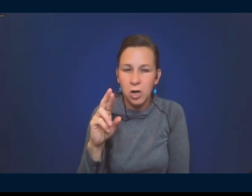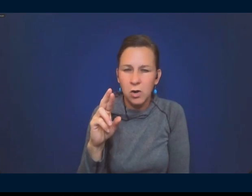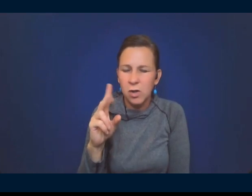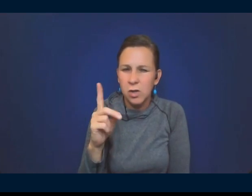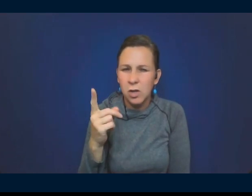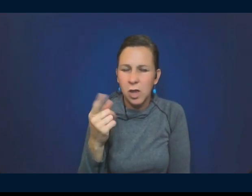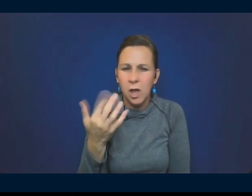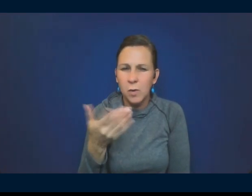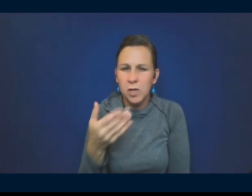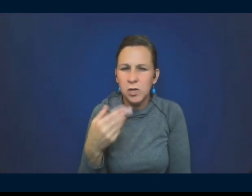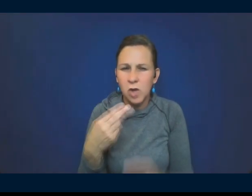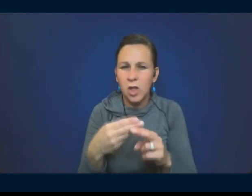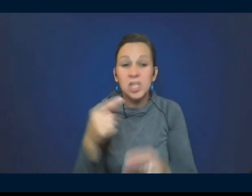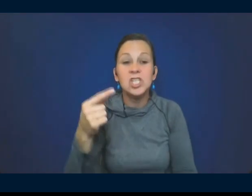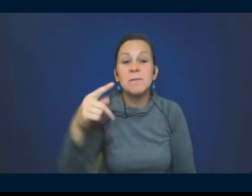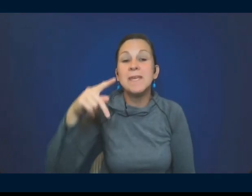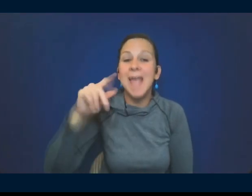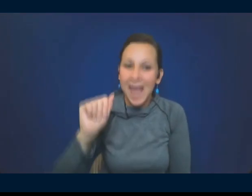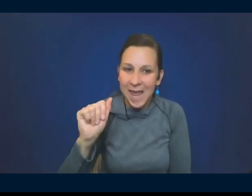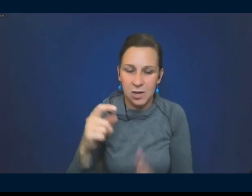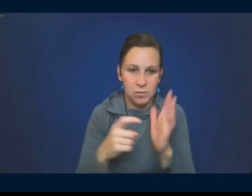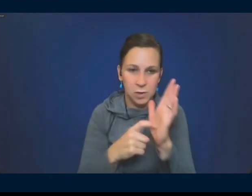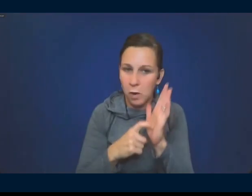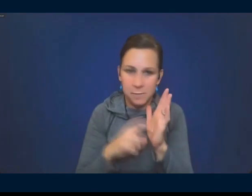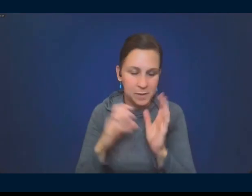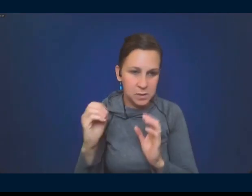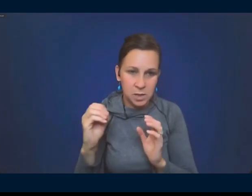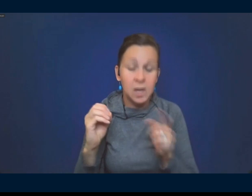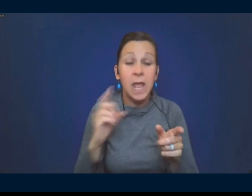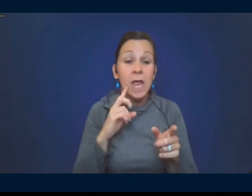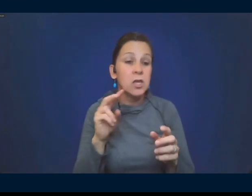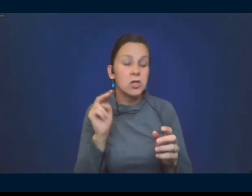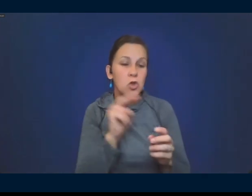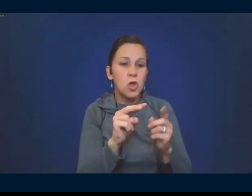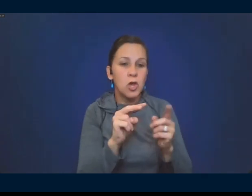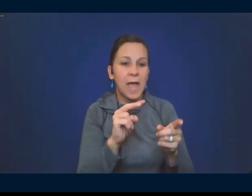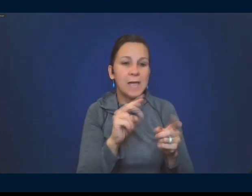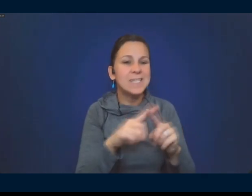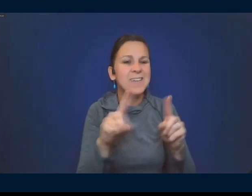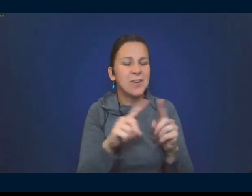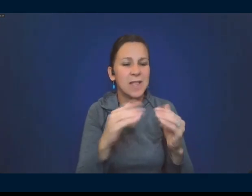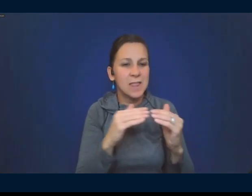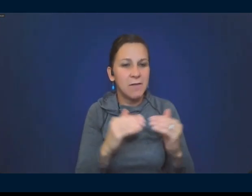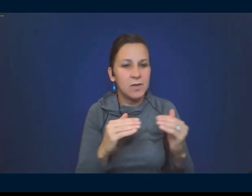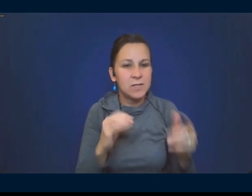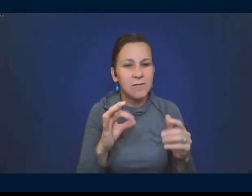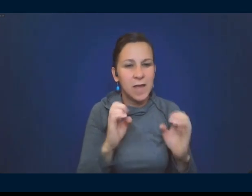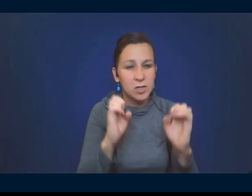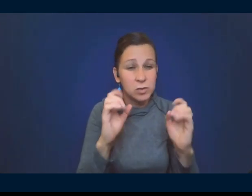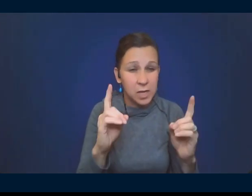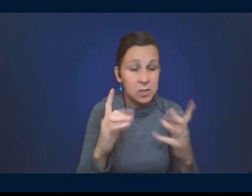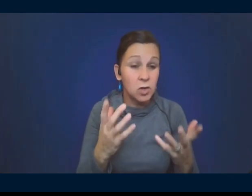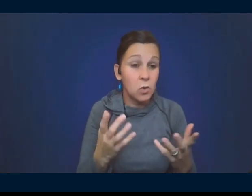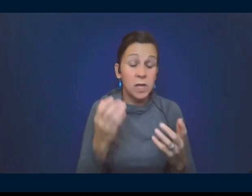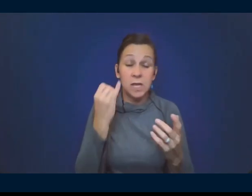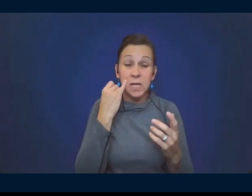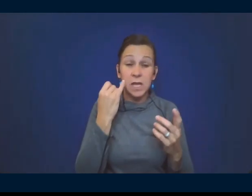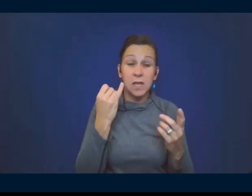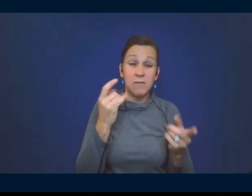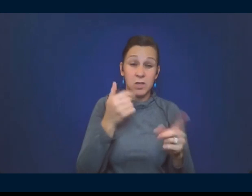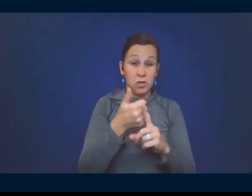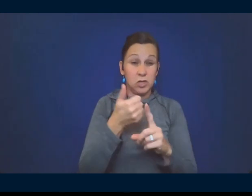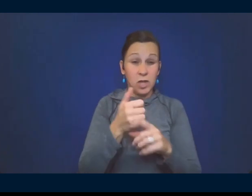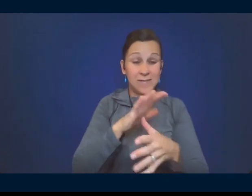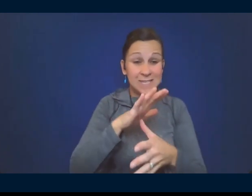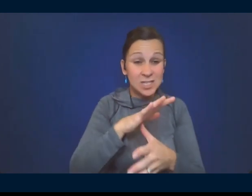There's no GPA requirement, and we look at different levels of education. So say that you're a senior,